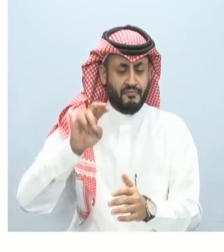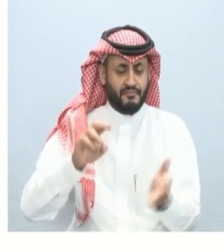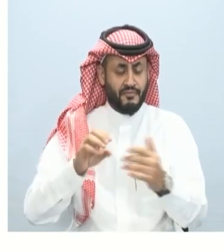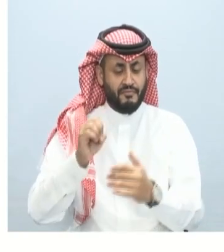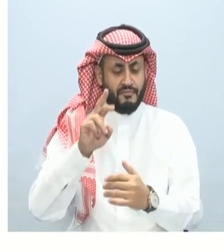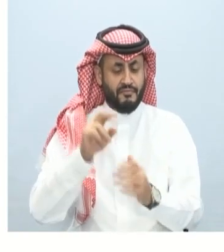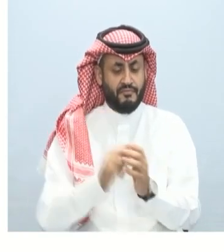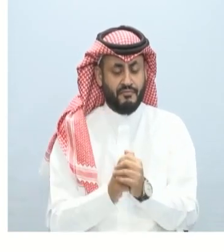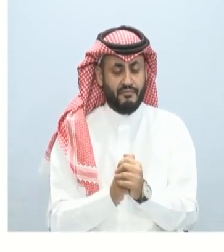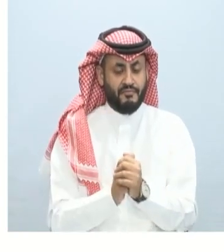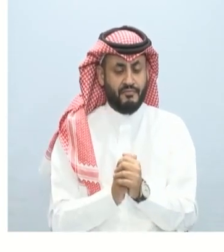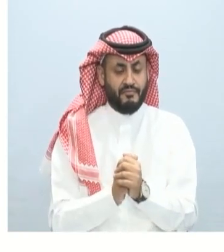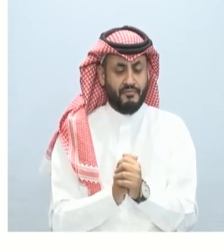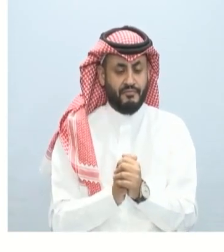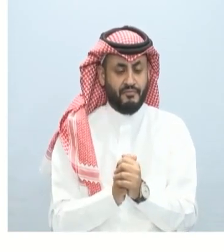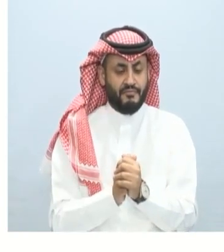different.